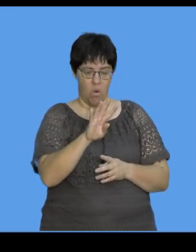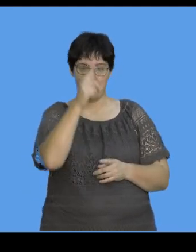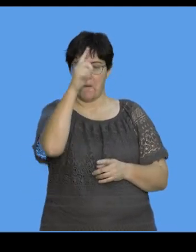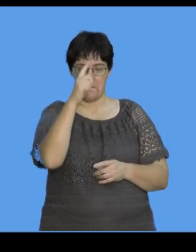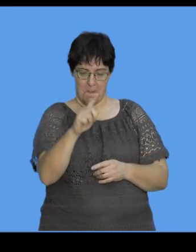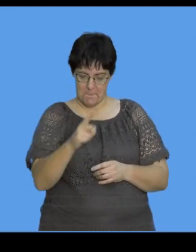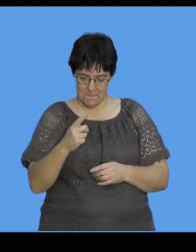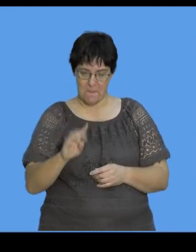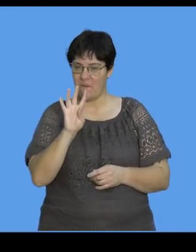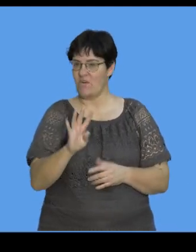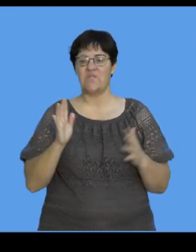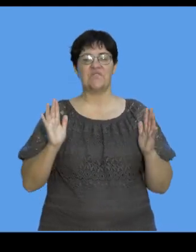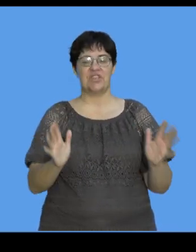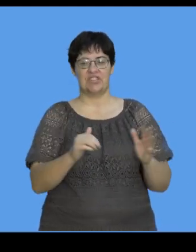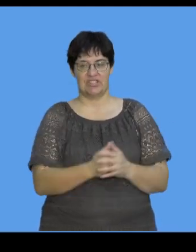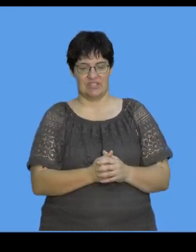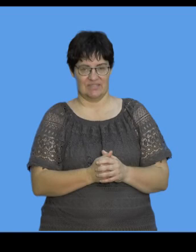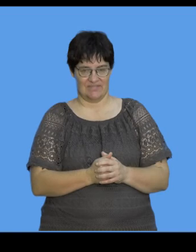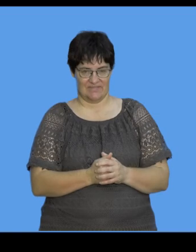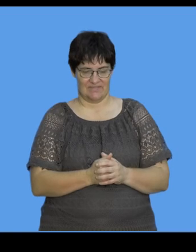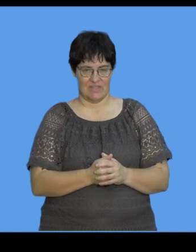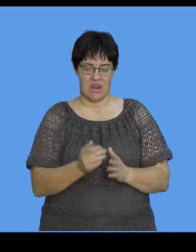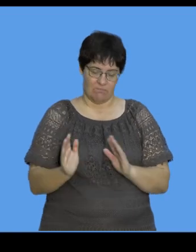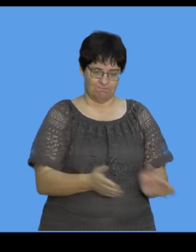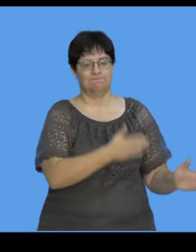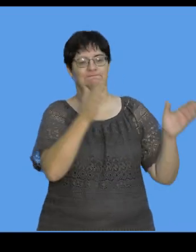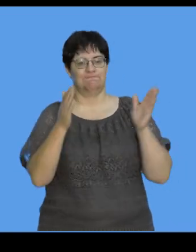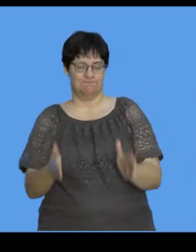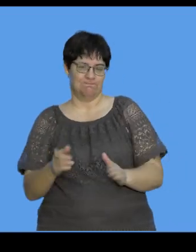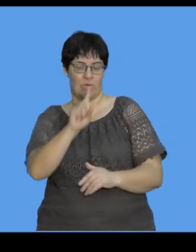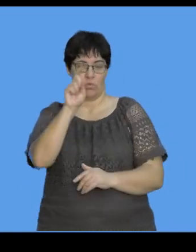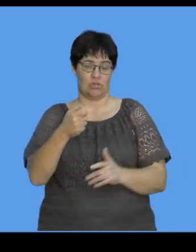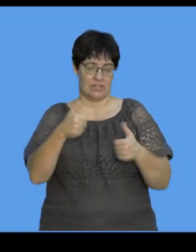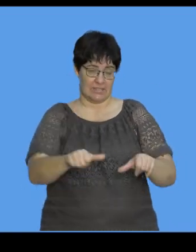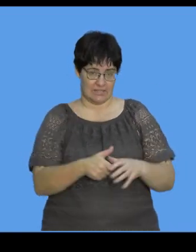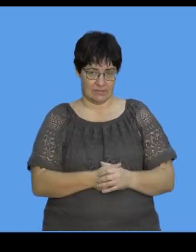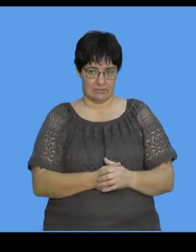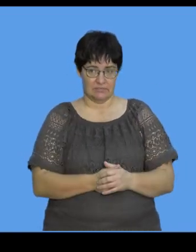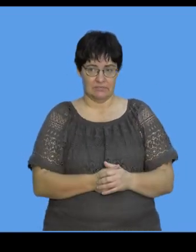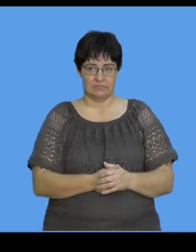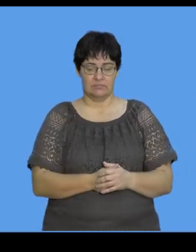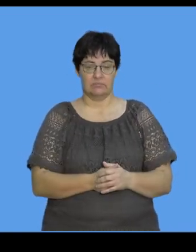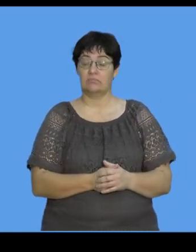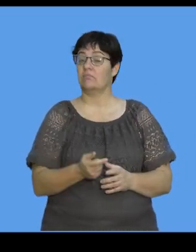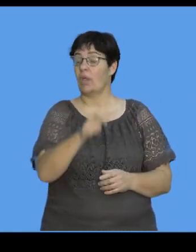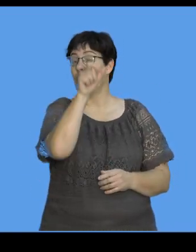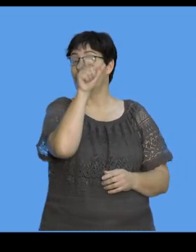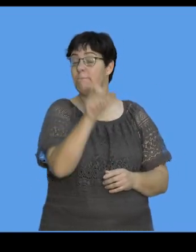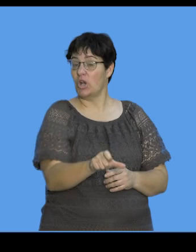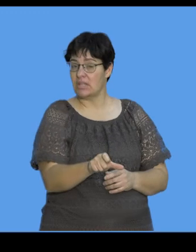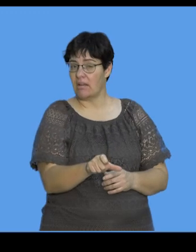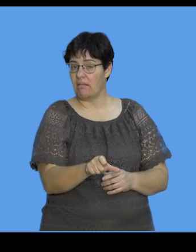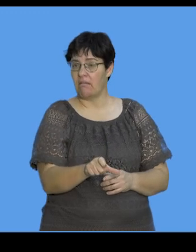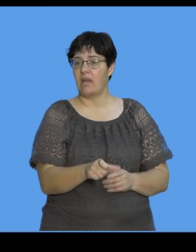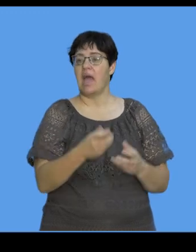boxes. And now I can go on to the next question. Okay, the question is, if the person was suffering